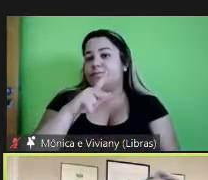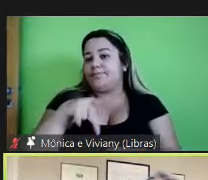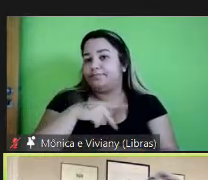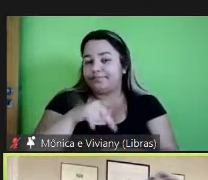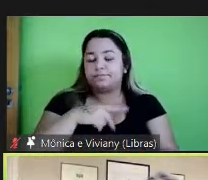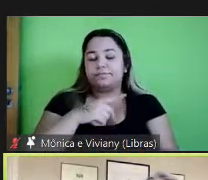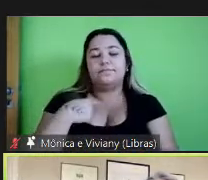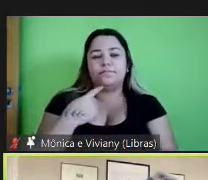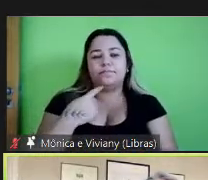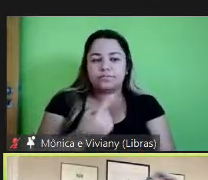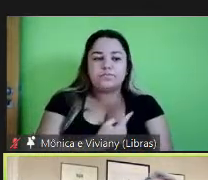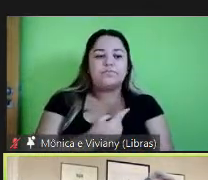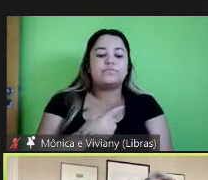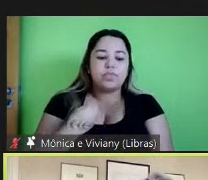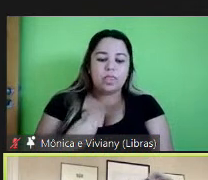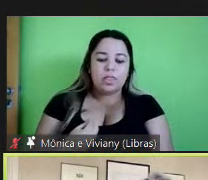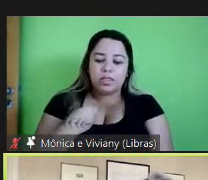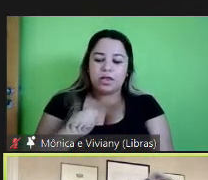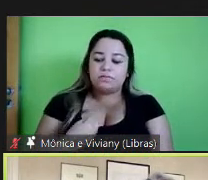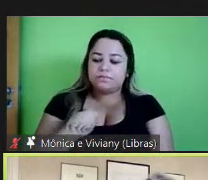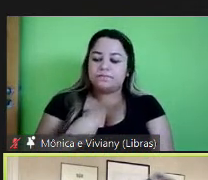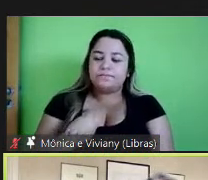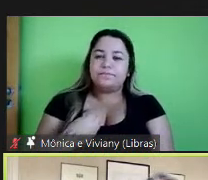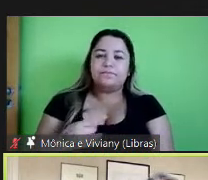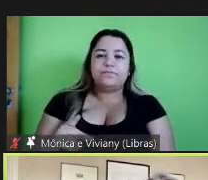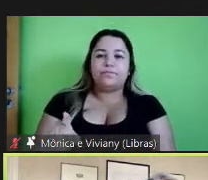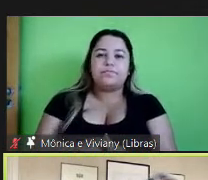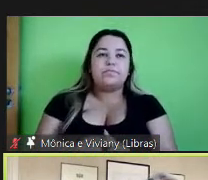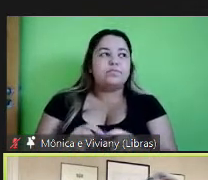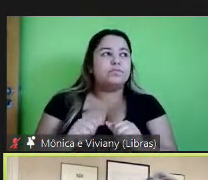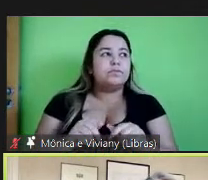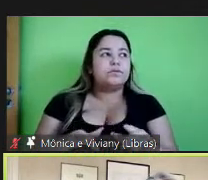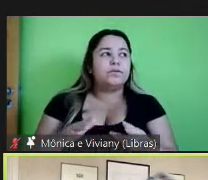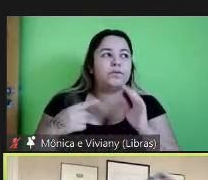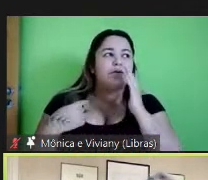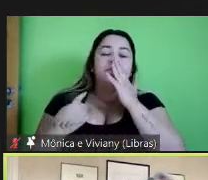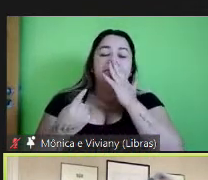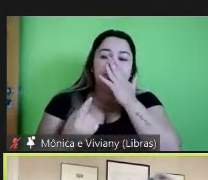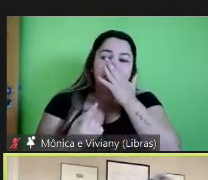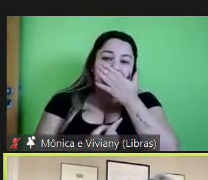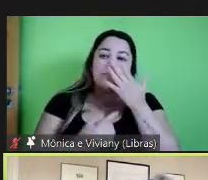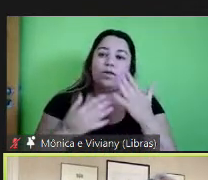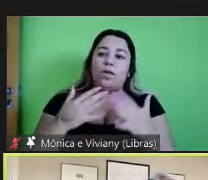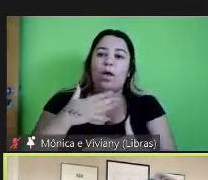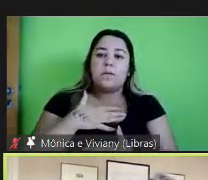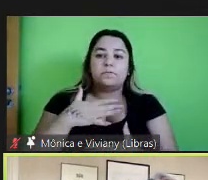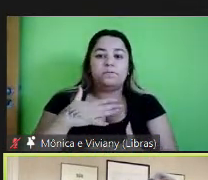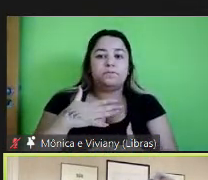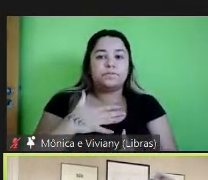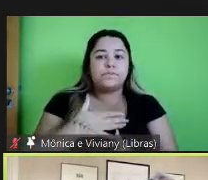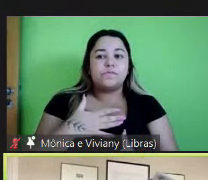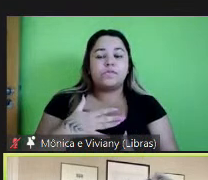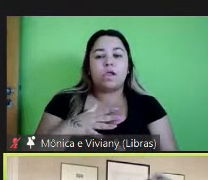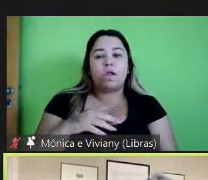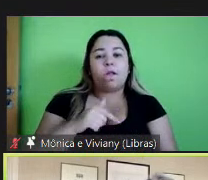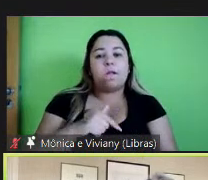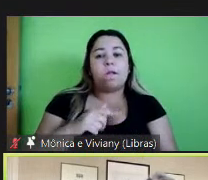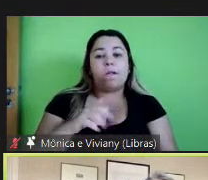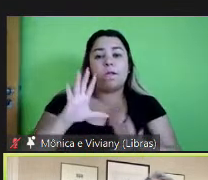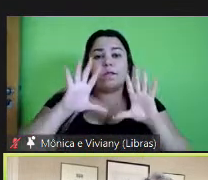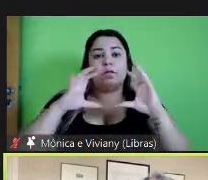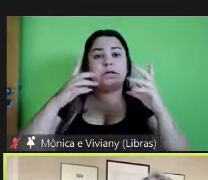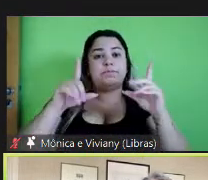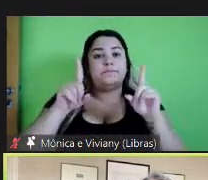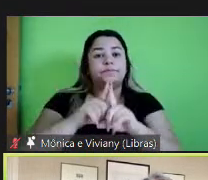of our population, in which the BMI of the population is increasing. And you will notice a trend in Canada for the population's BMI